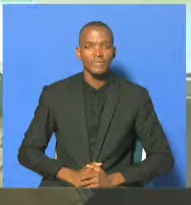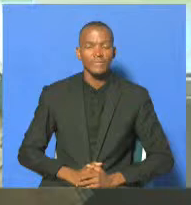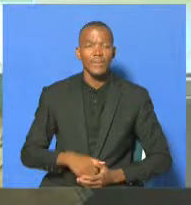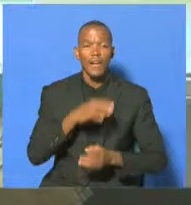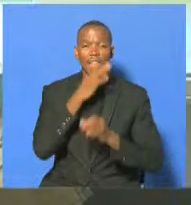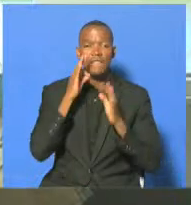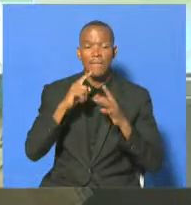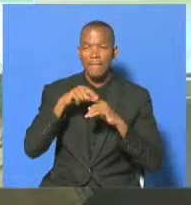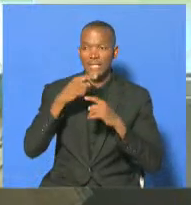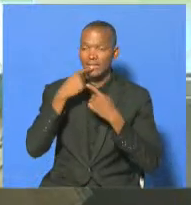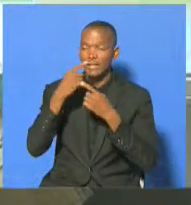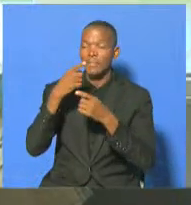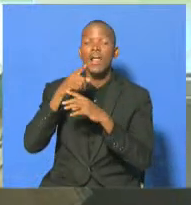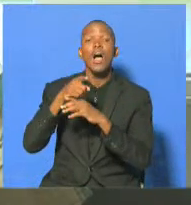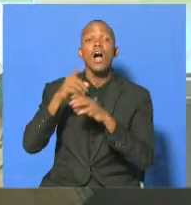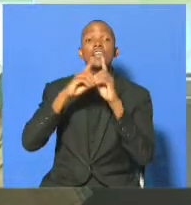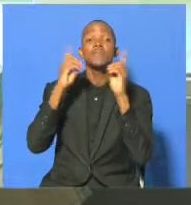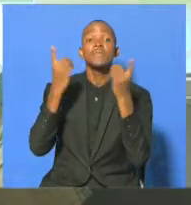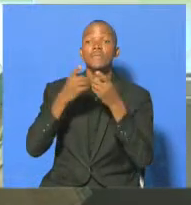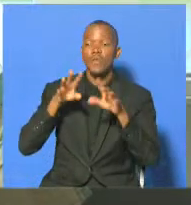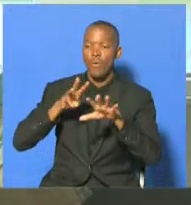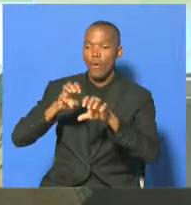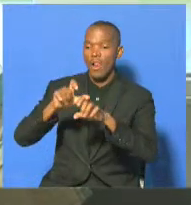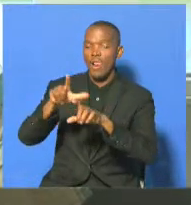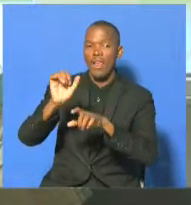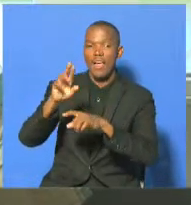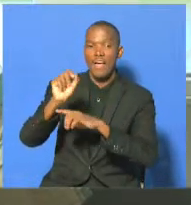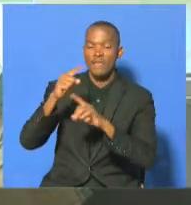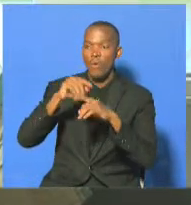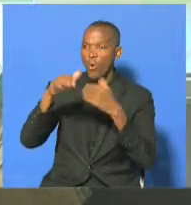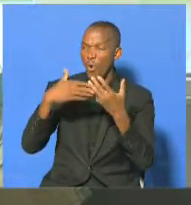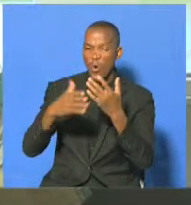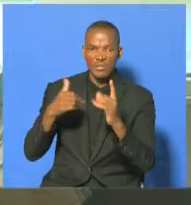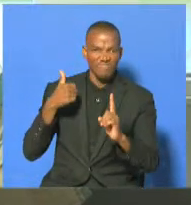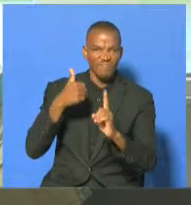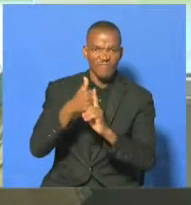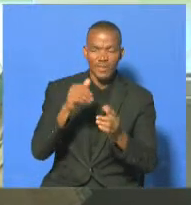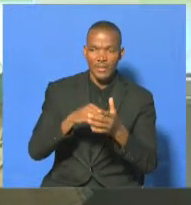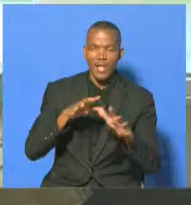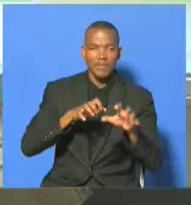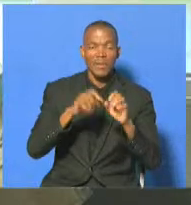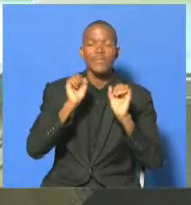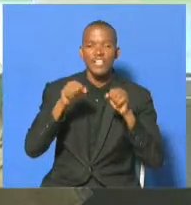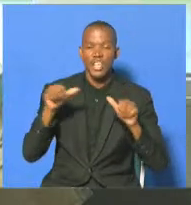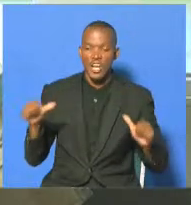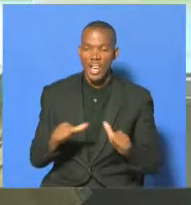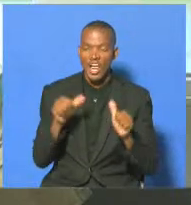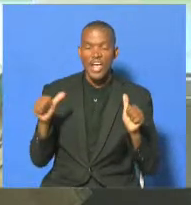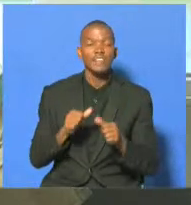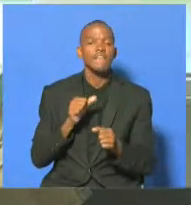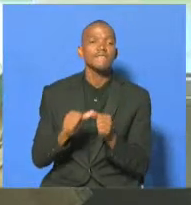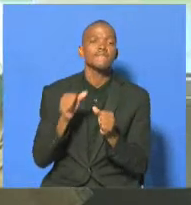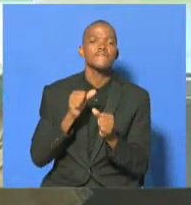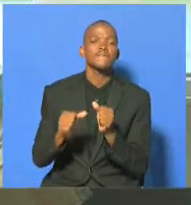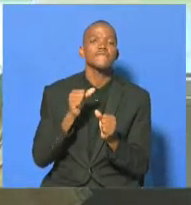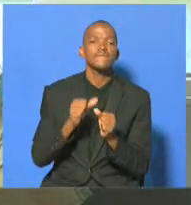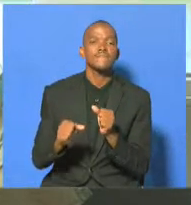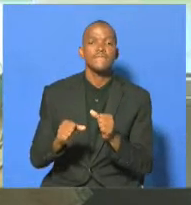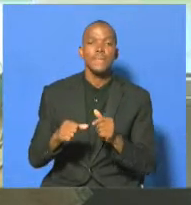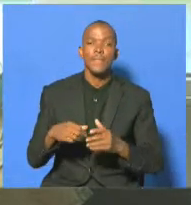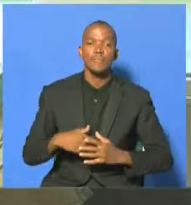Farmers should inform the Department of Wildlife of any attacks by wildlife so we can act immediately.